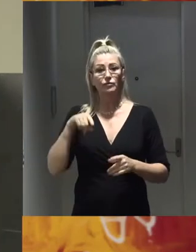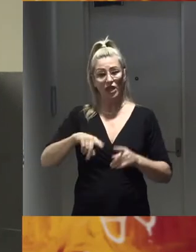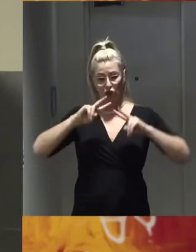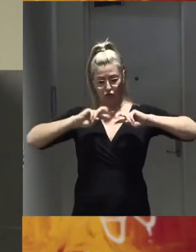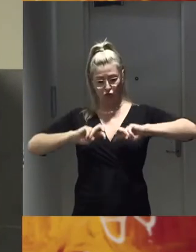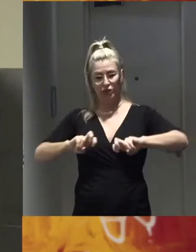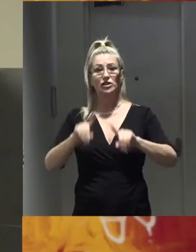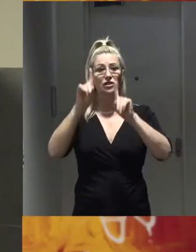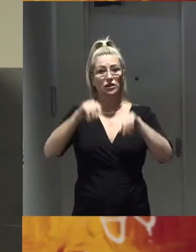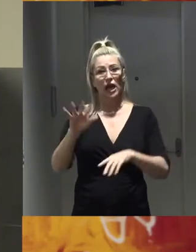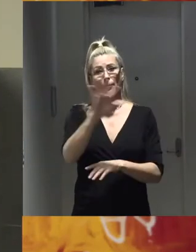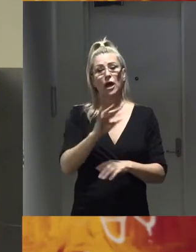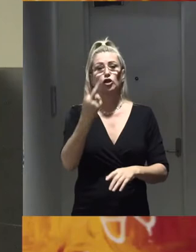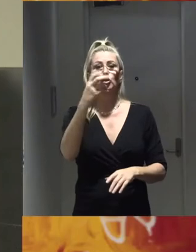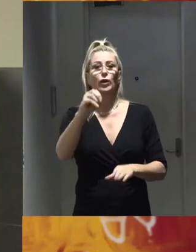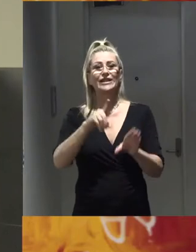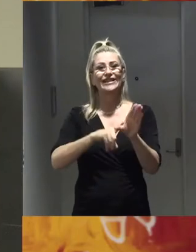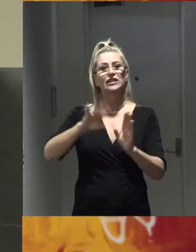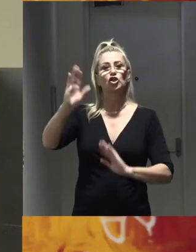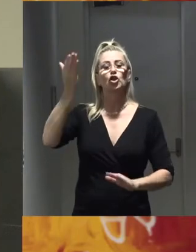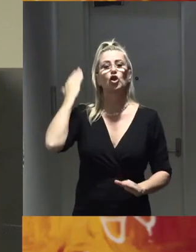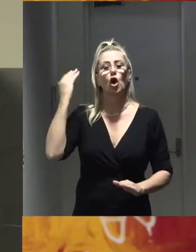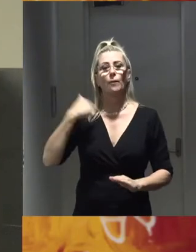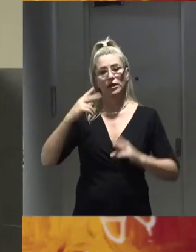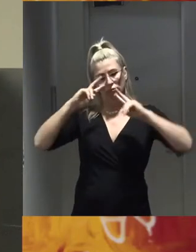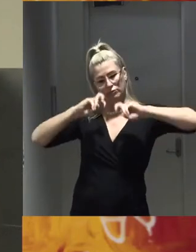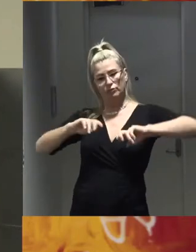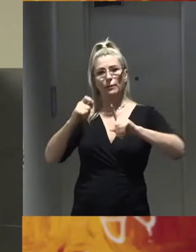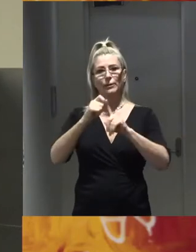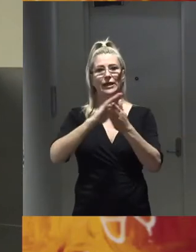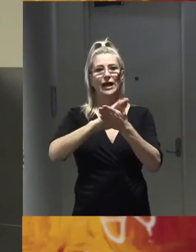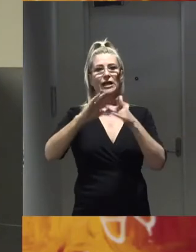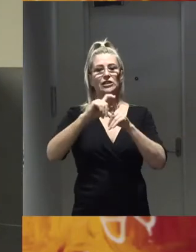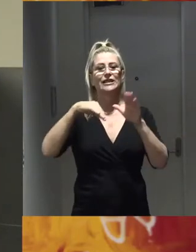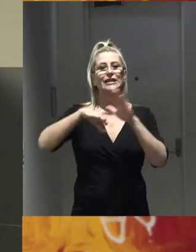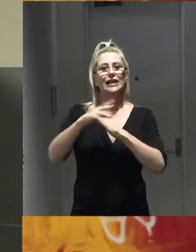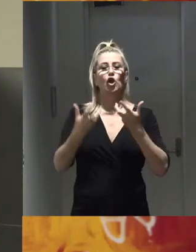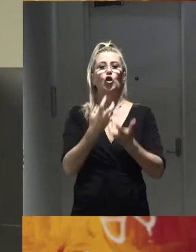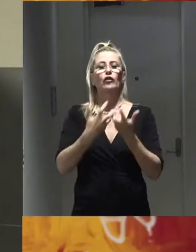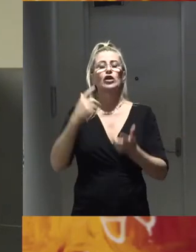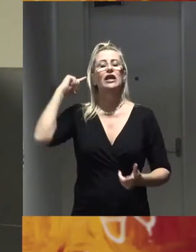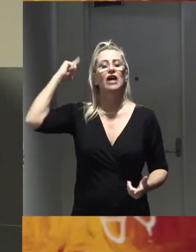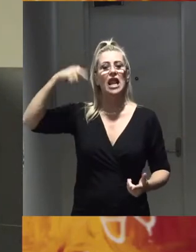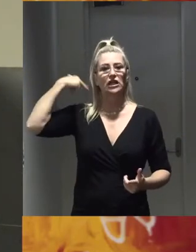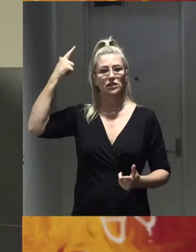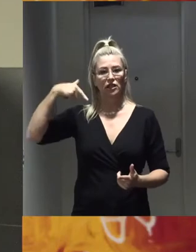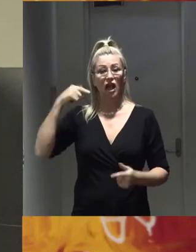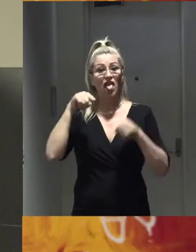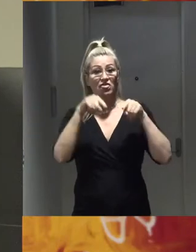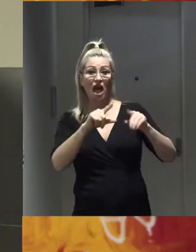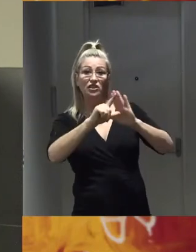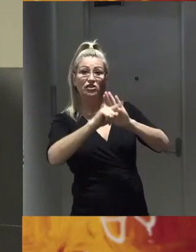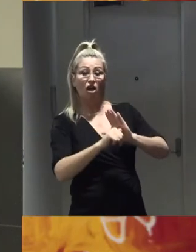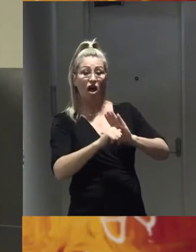began some 20 years ago when undertaking my PhD at the University of London. At the time, there was a lack